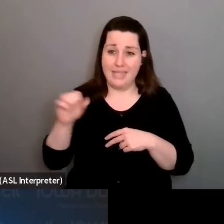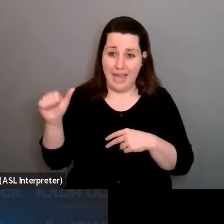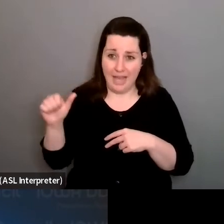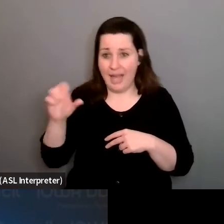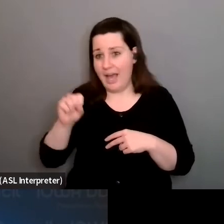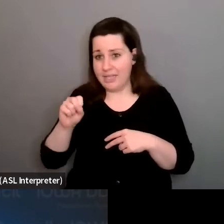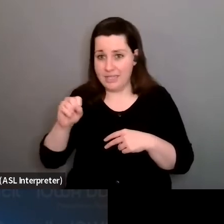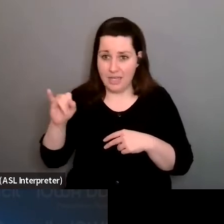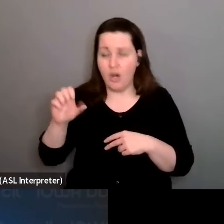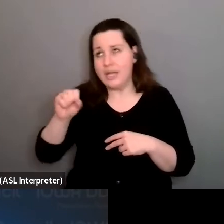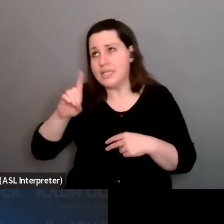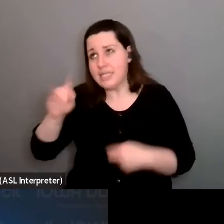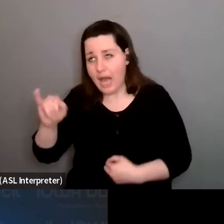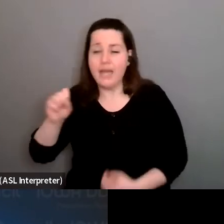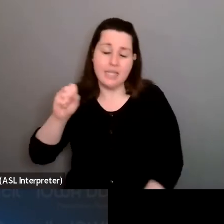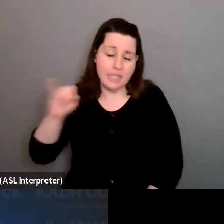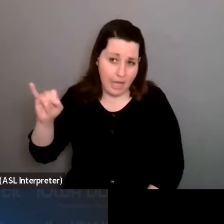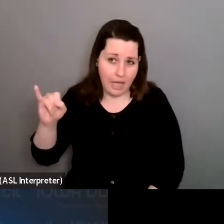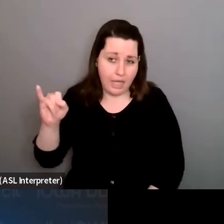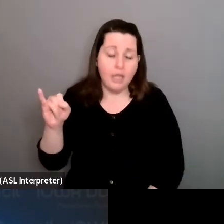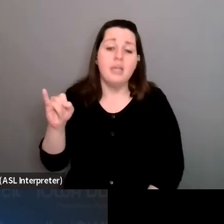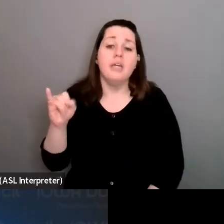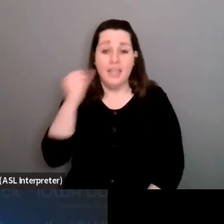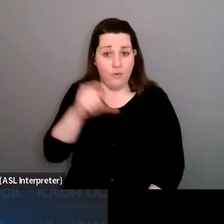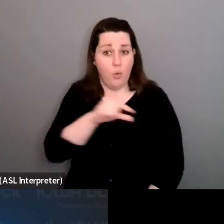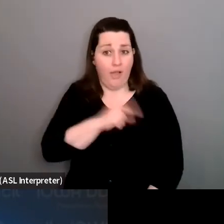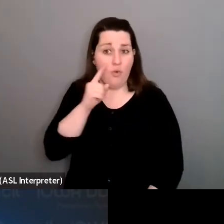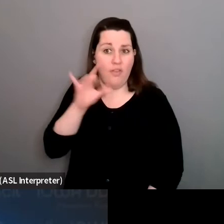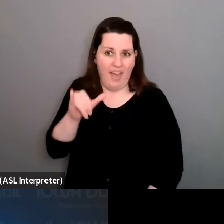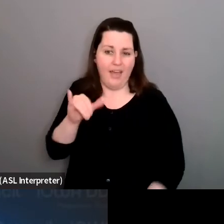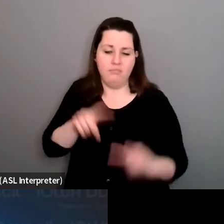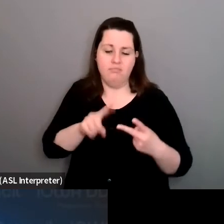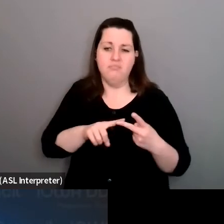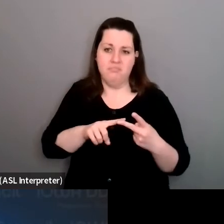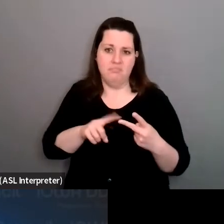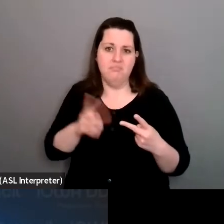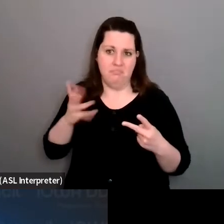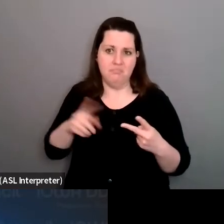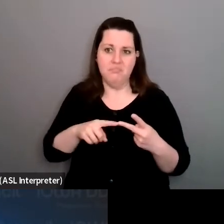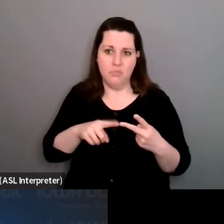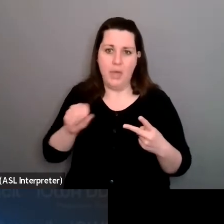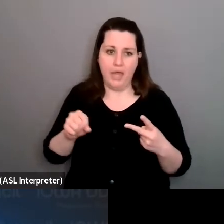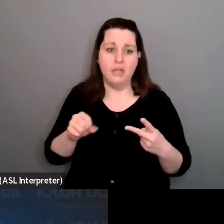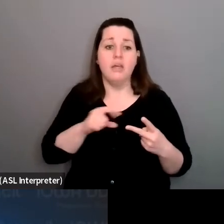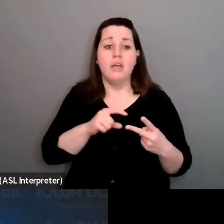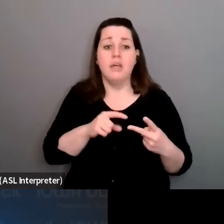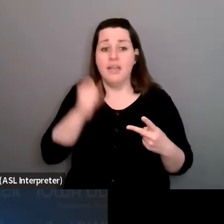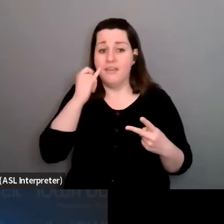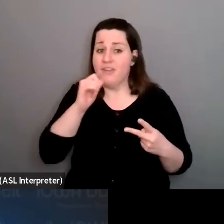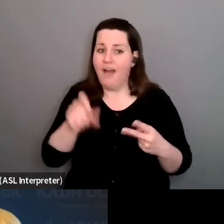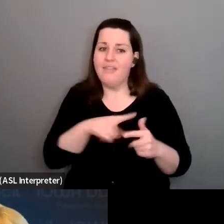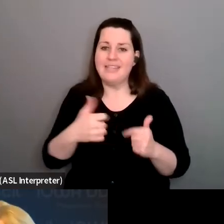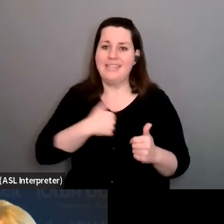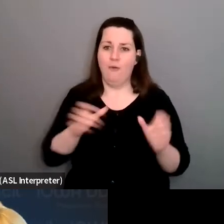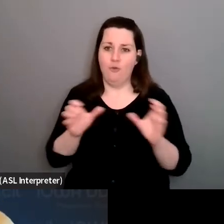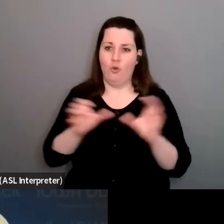or SSDI, then you've taken care of that second one. Otherwise, you can self-certify that you have